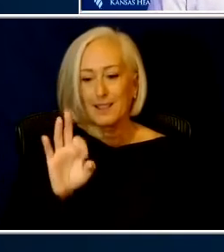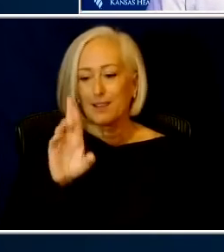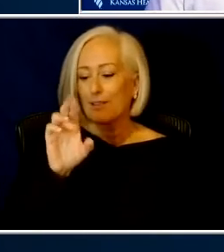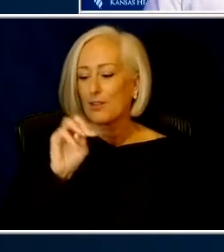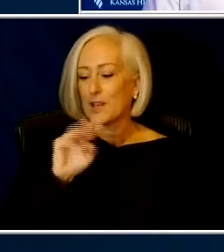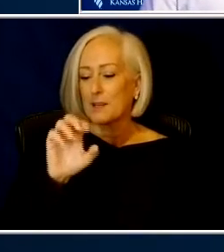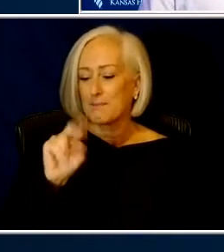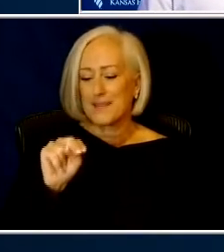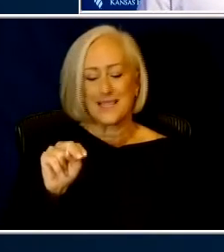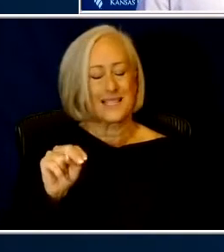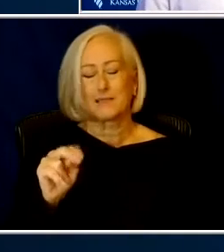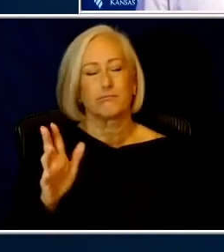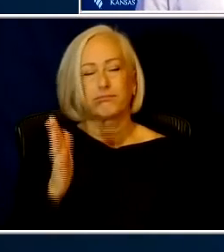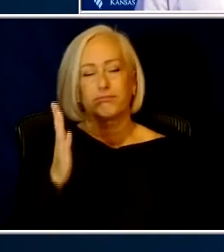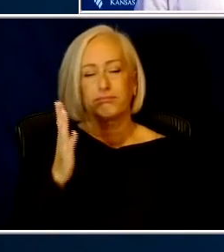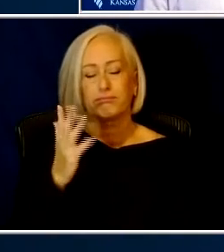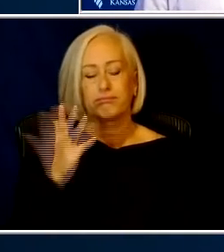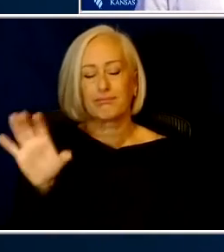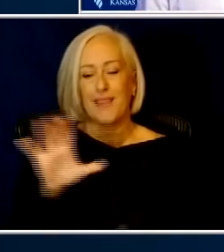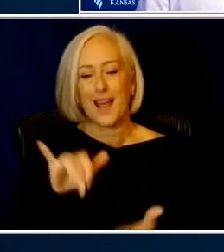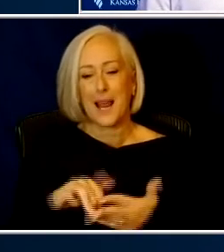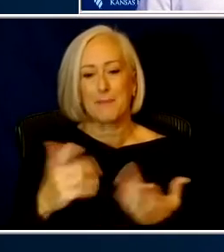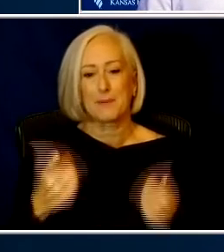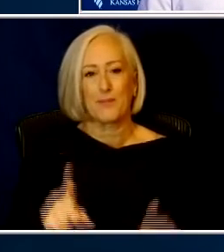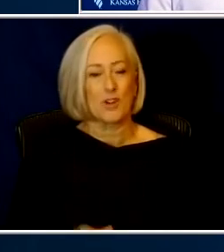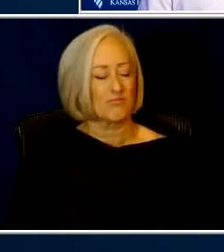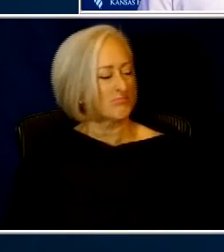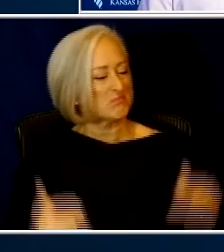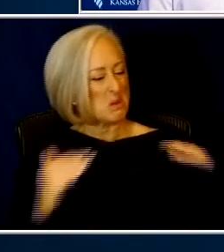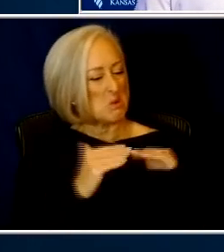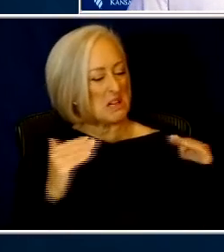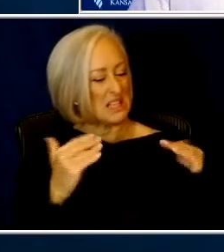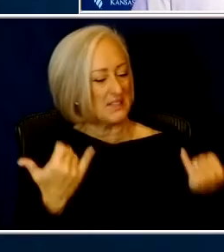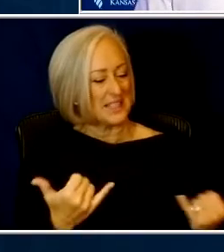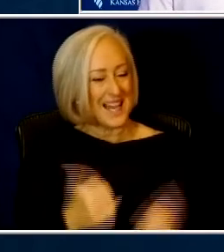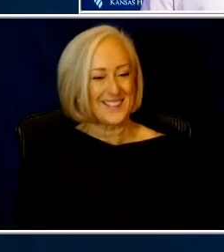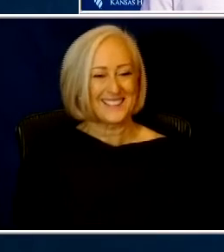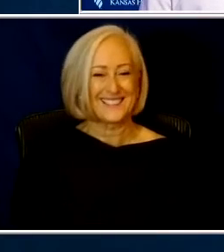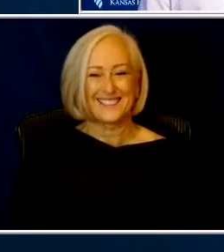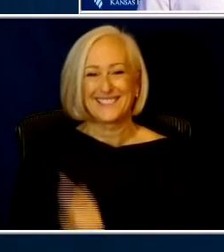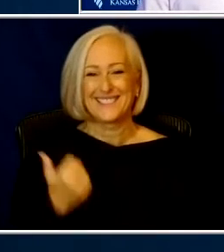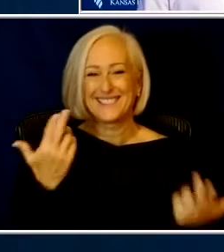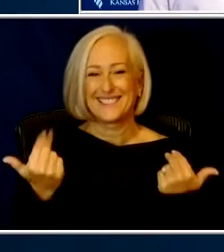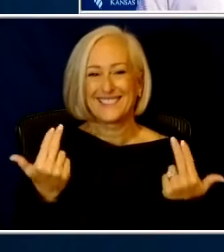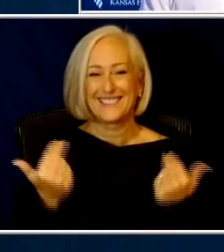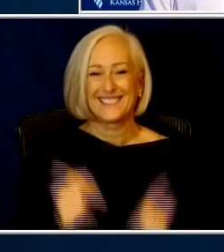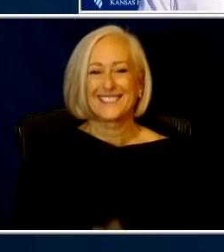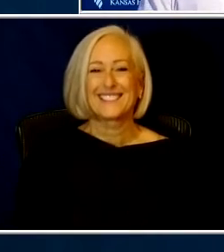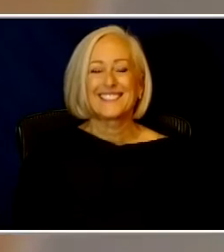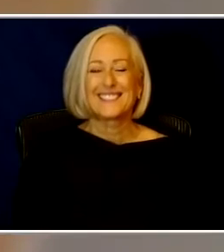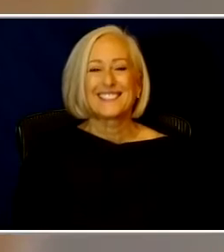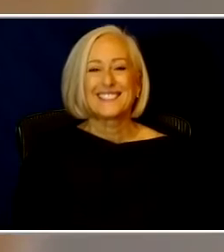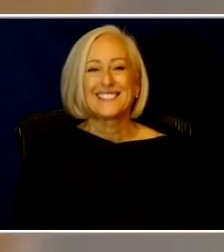before. That's all right. We're even now. I've got a COVID break. Actually, I don't. I need to echo what